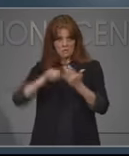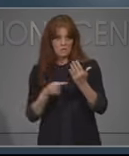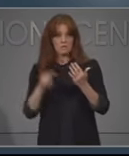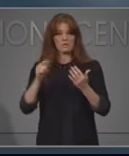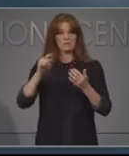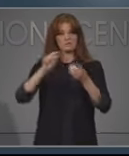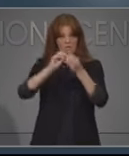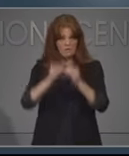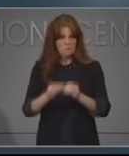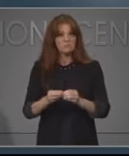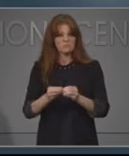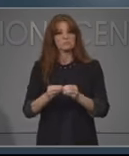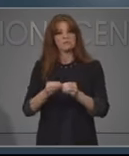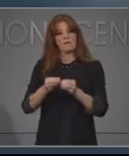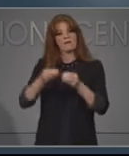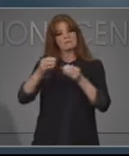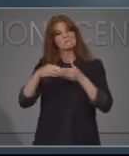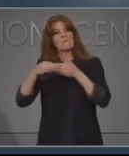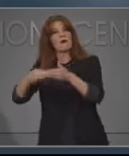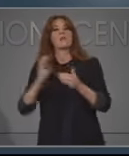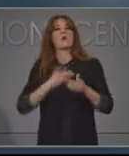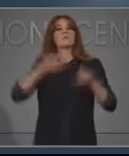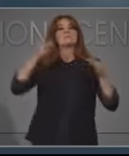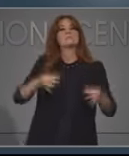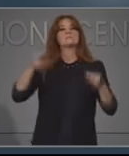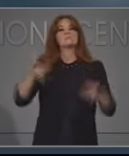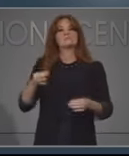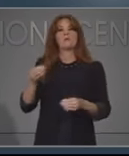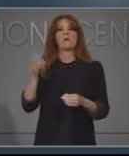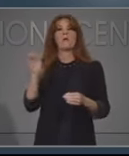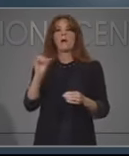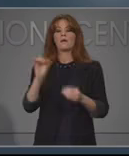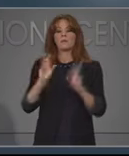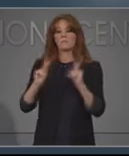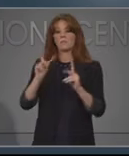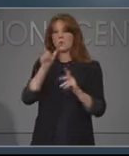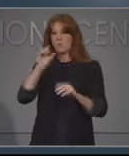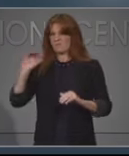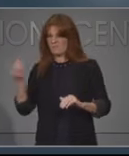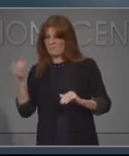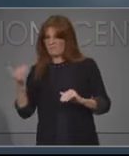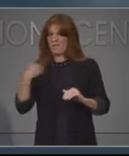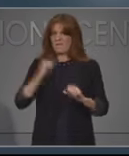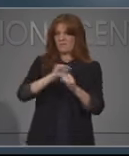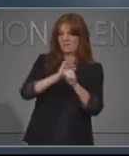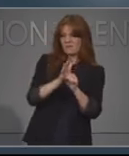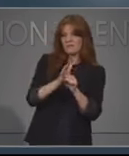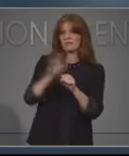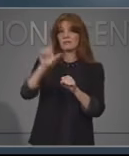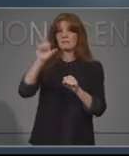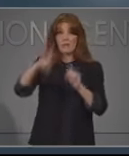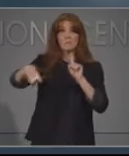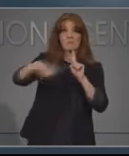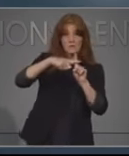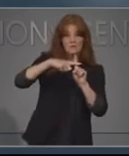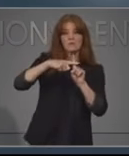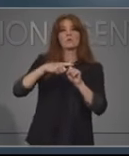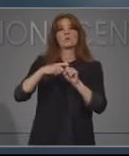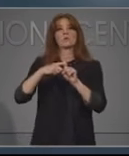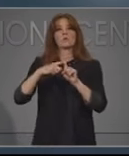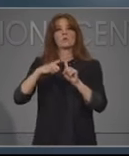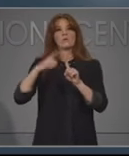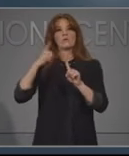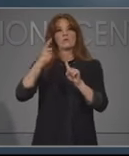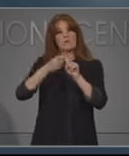that guide our decision-making, including COVID-like syndromic cases, lab-confirmed cases, positive tests as a percentage of